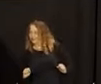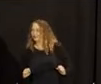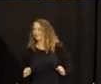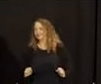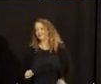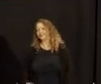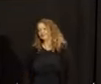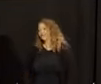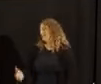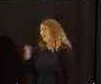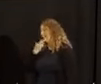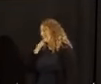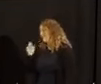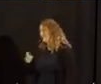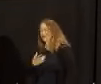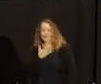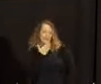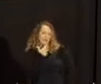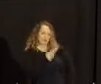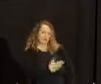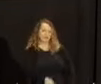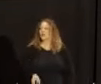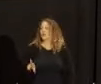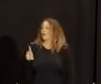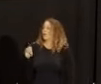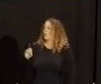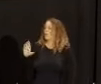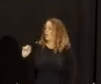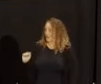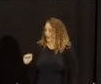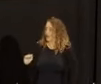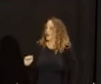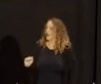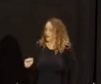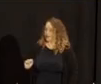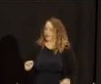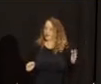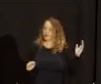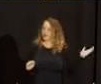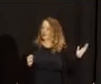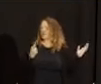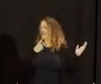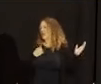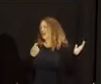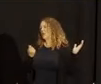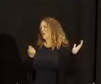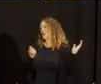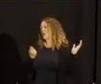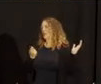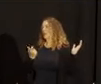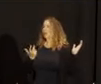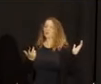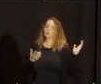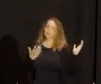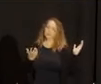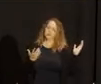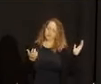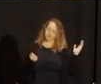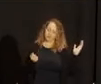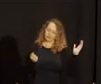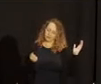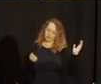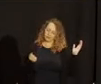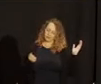Maria. All right, Rebecca, would you answer next? Tell us a little bit about how the pandemic